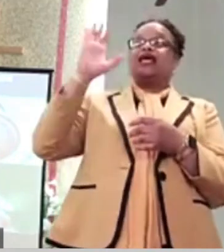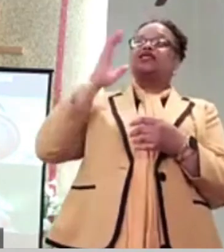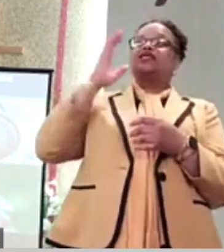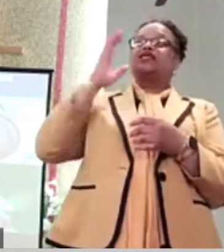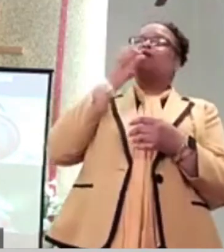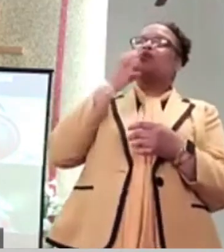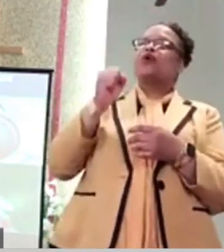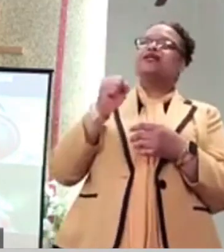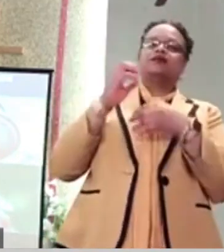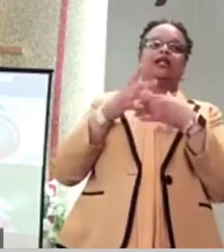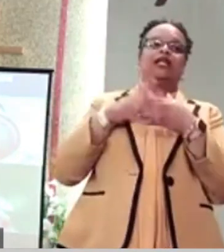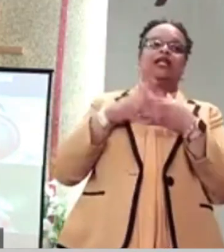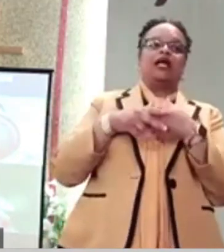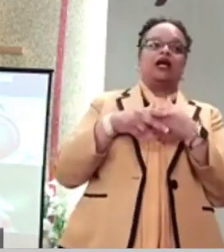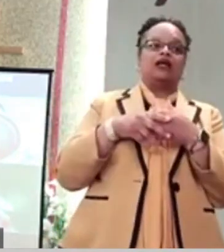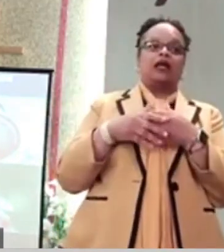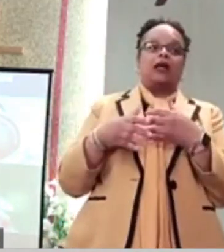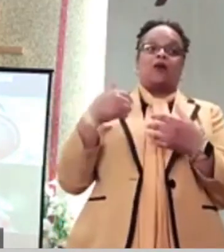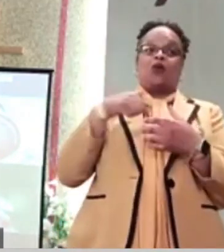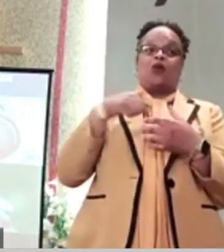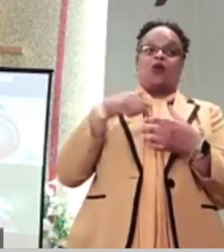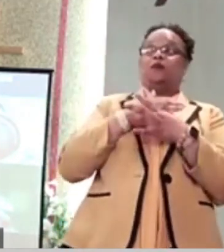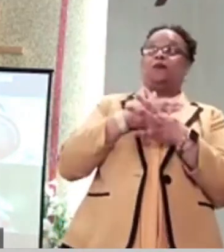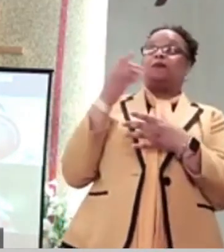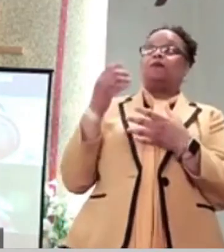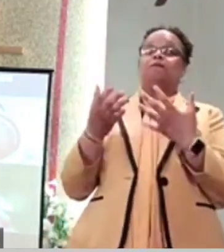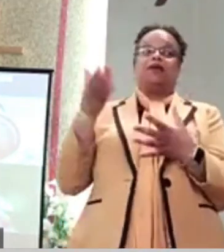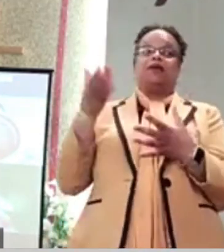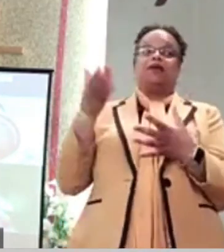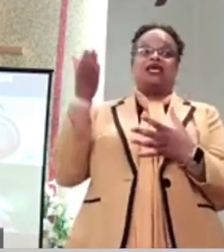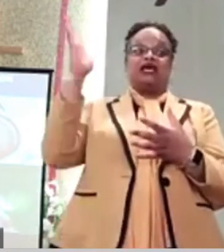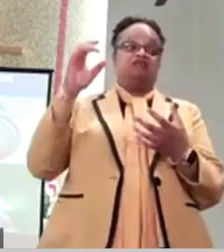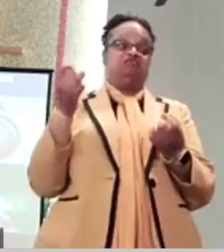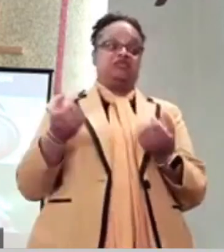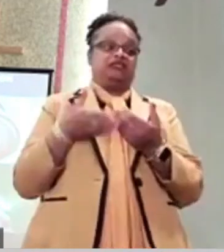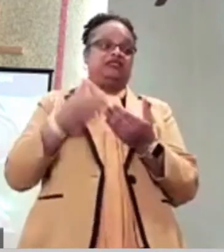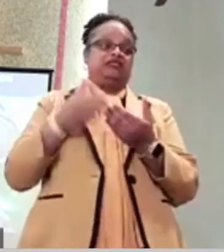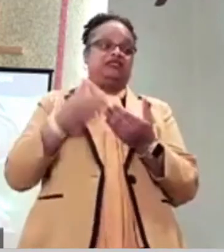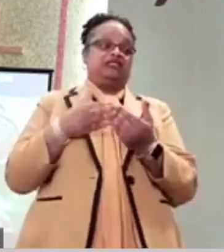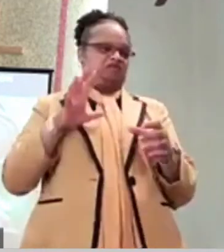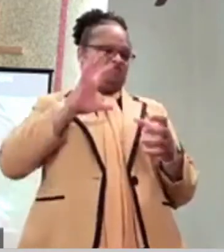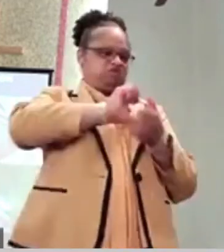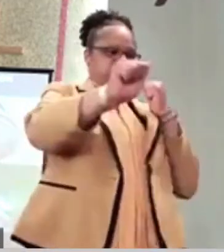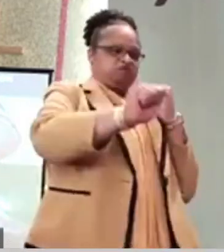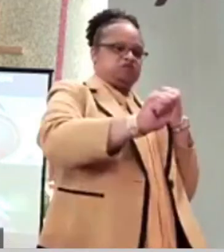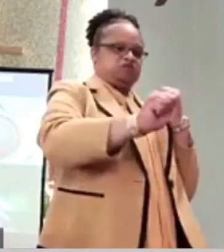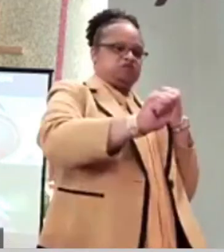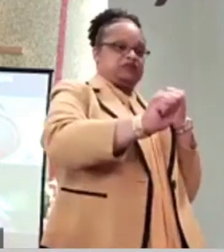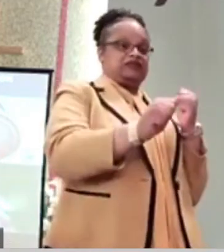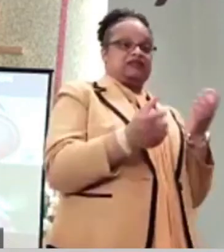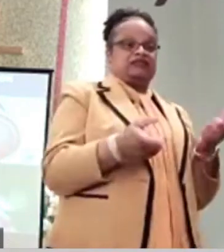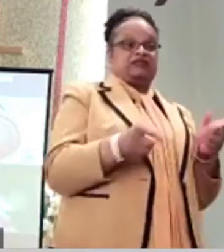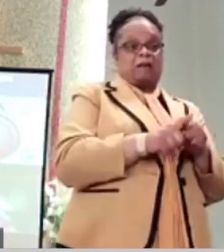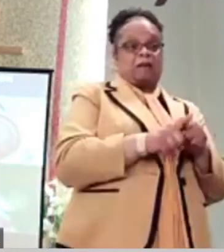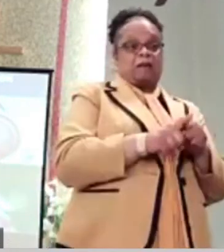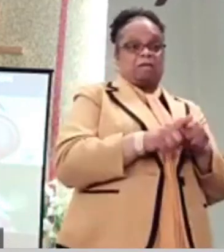Jesus. Where God could have or should have easily squished us like an annoying